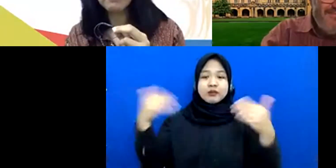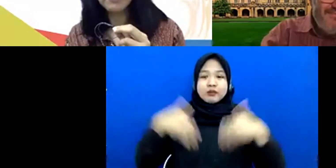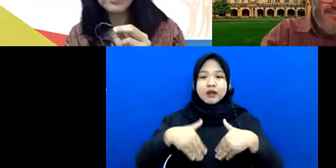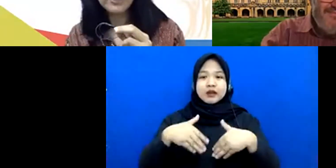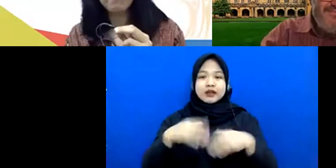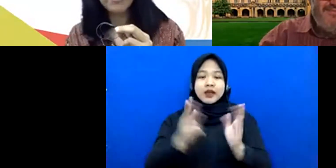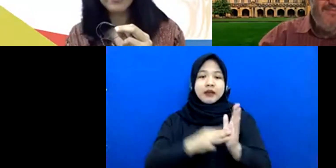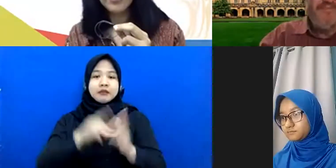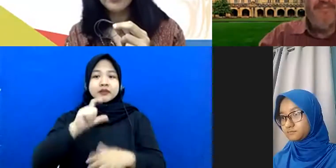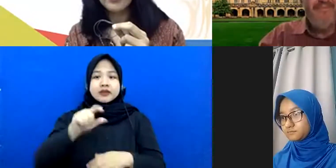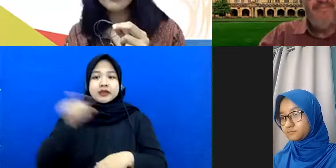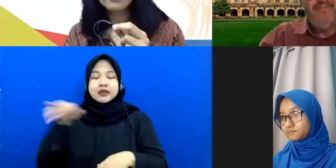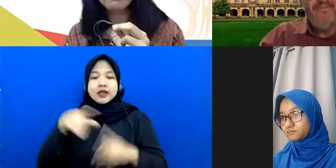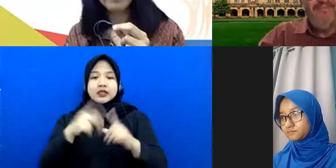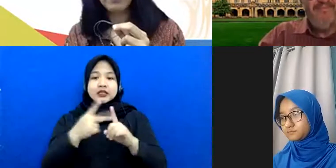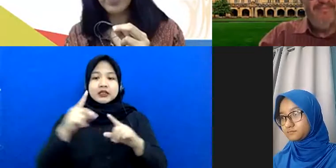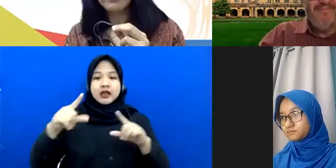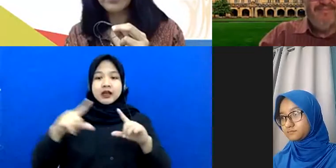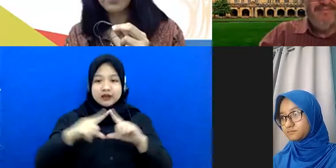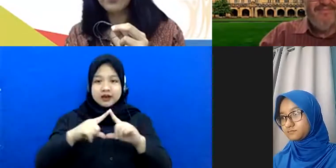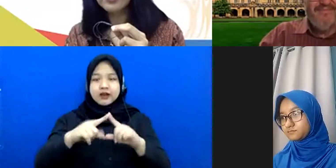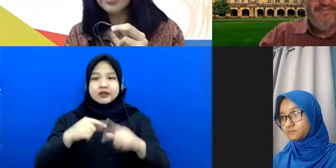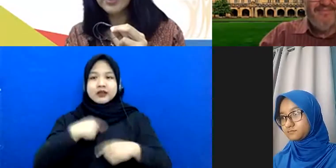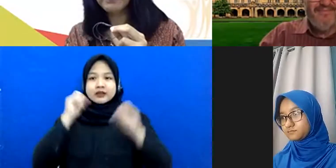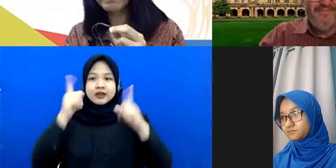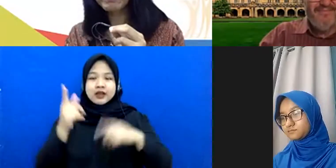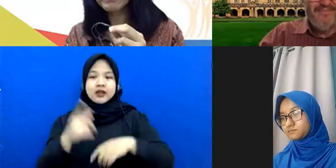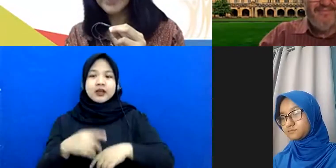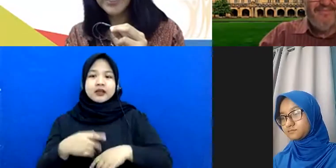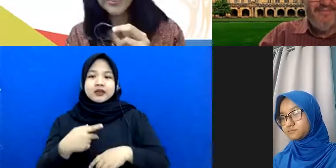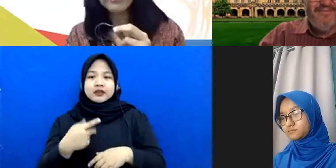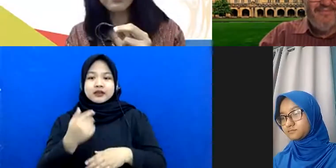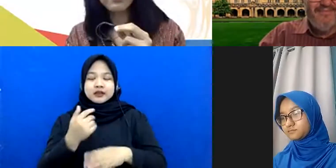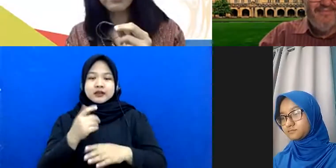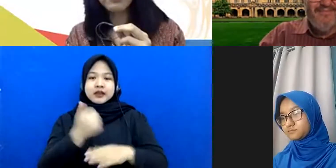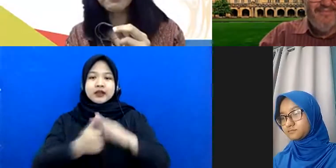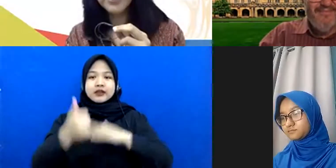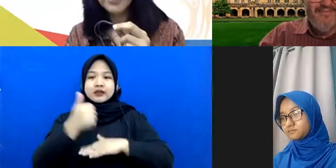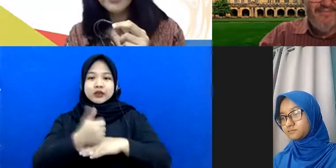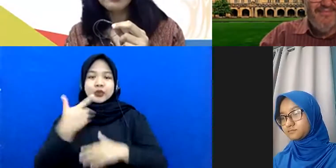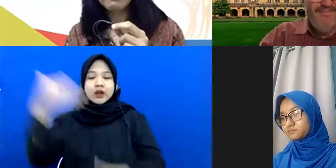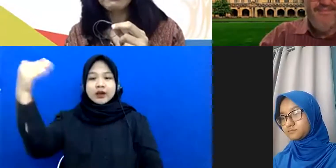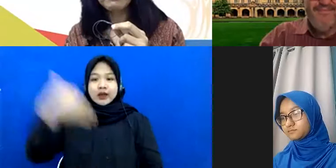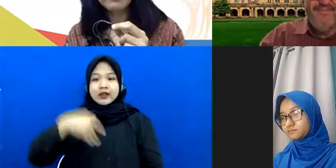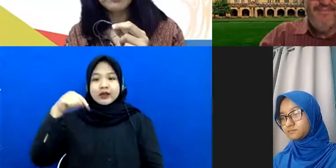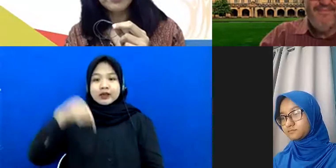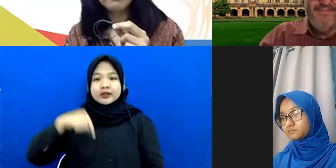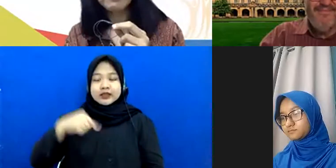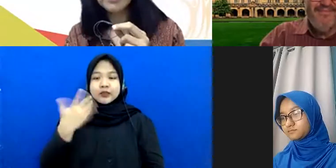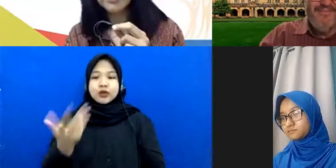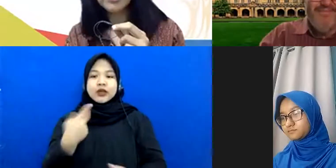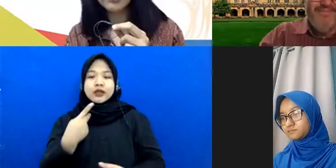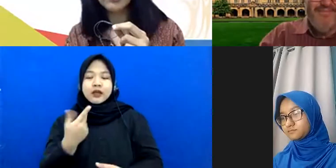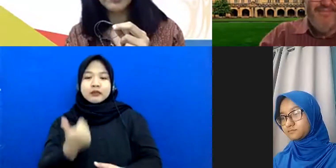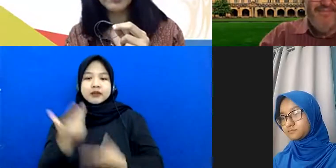of Ceremony, Zahra. And I'm aware that our Dean has entered the room. So maybe we could